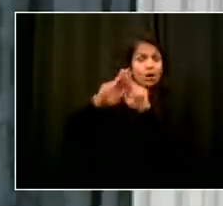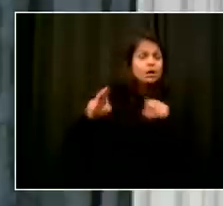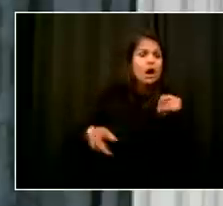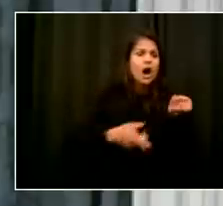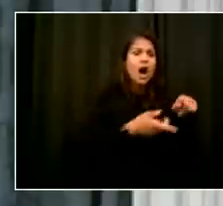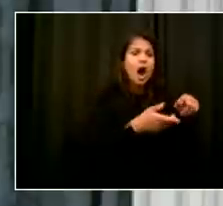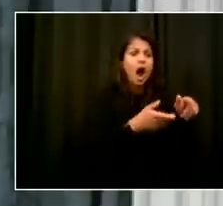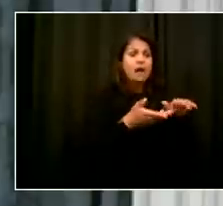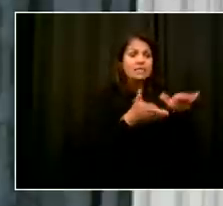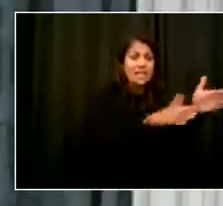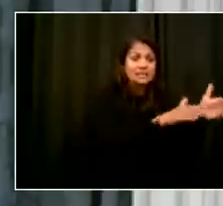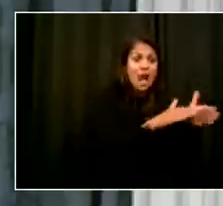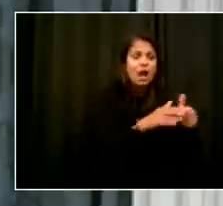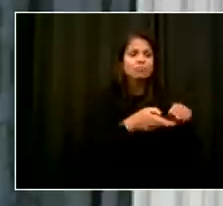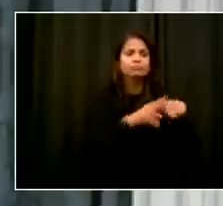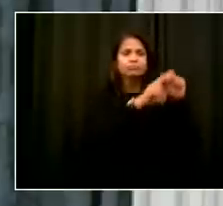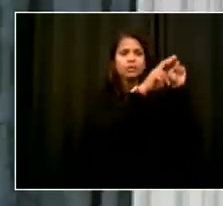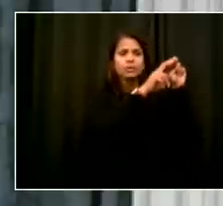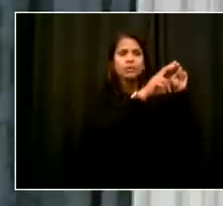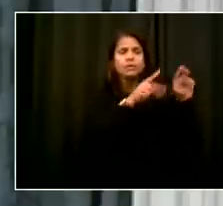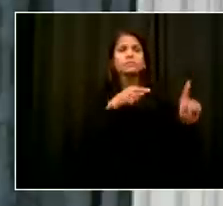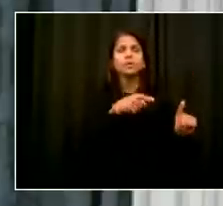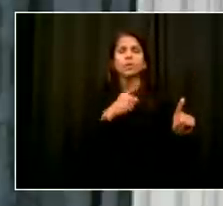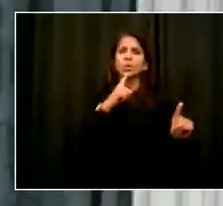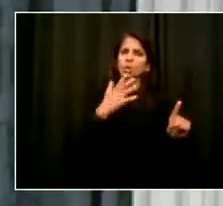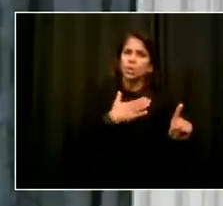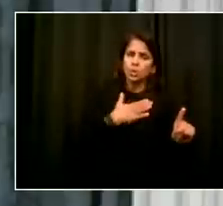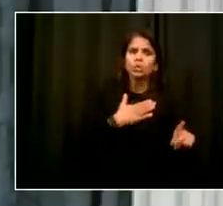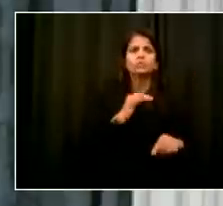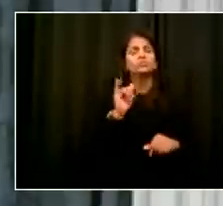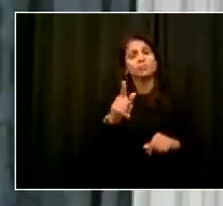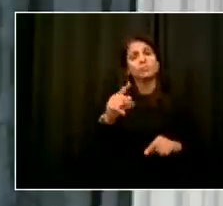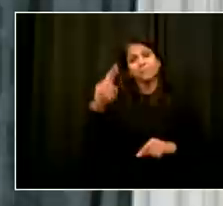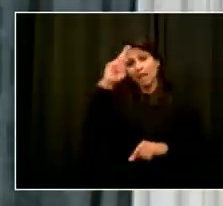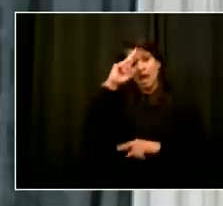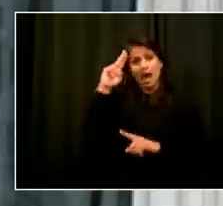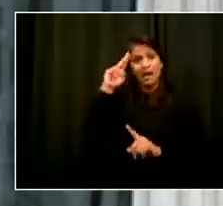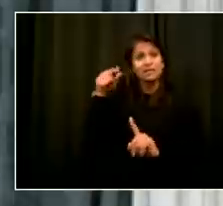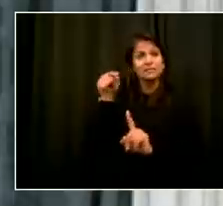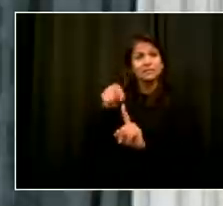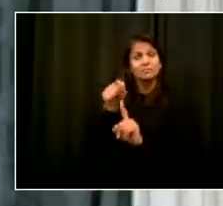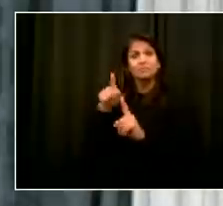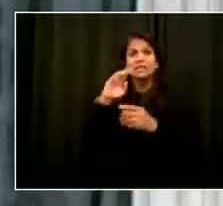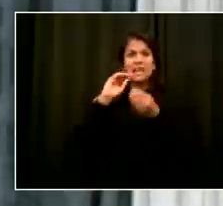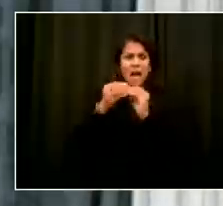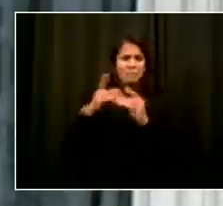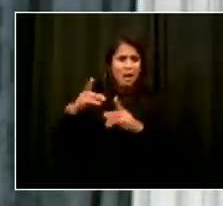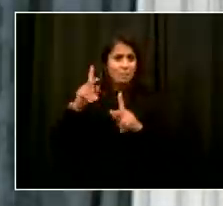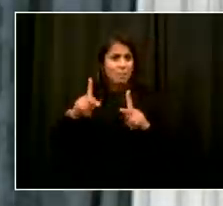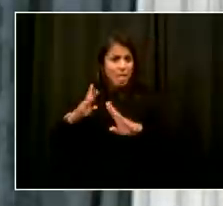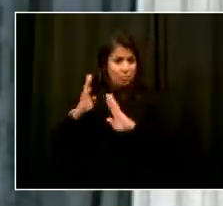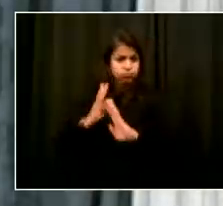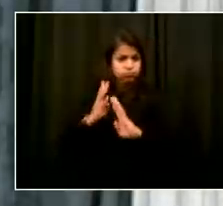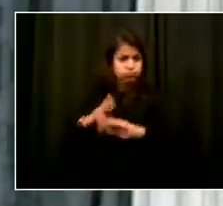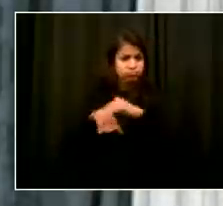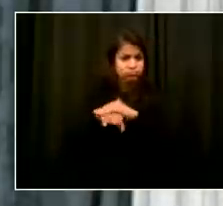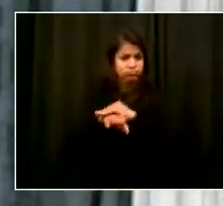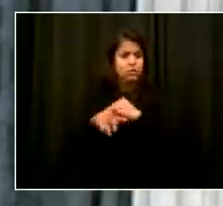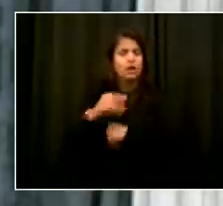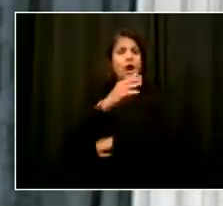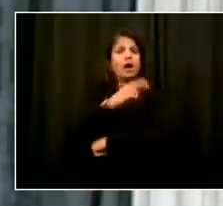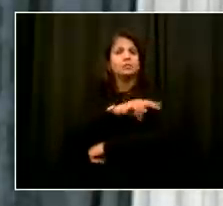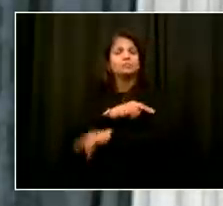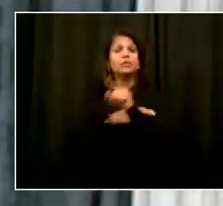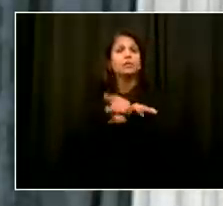those hospitalizations represents a person fighting to recover, a livelihood interrupted,